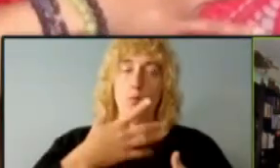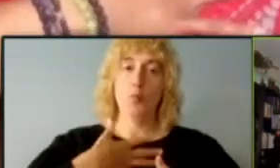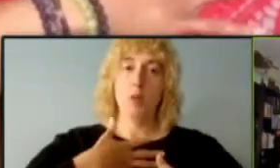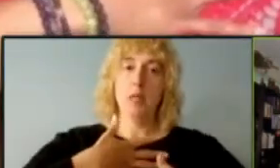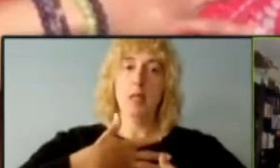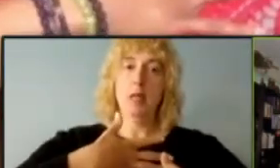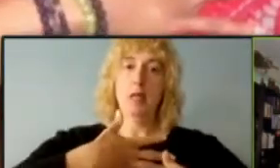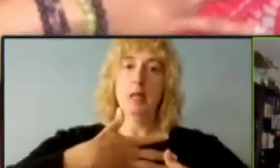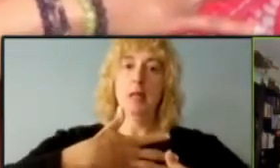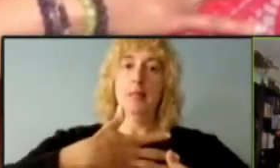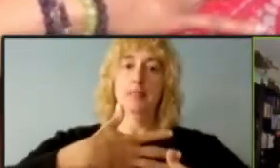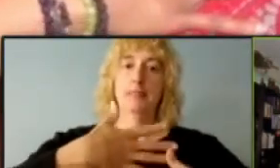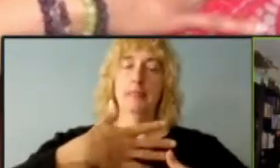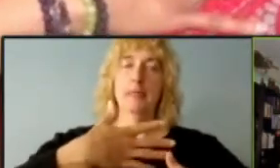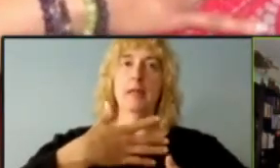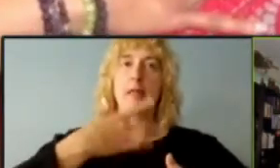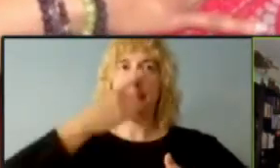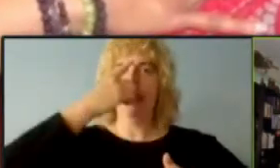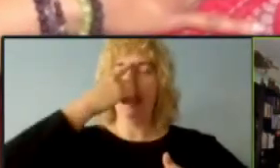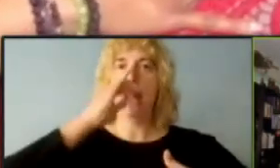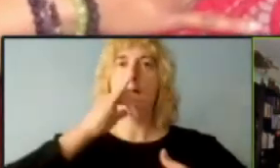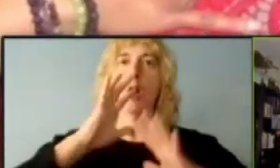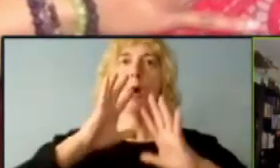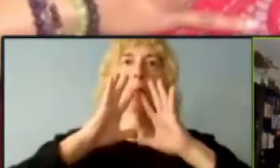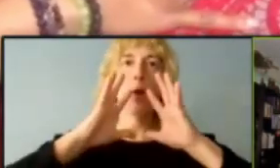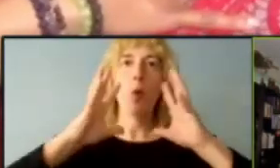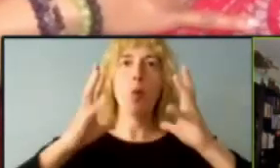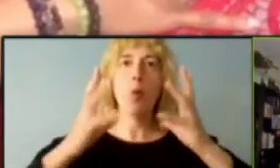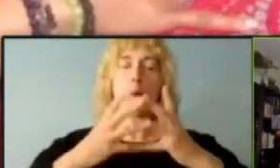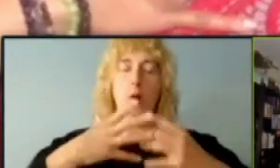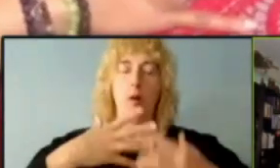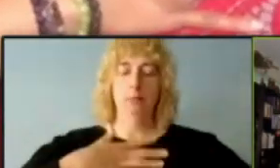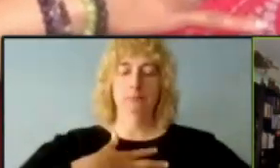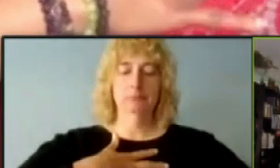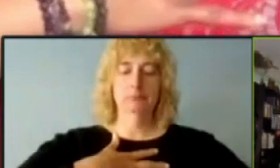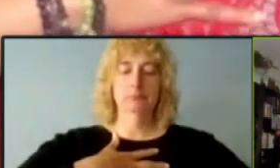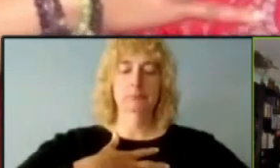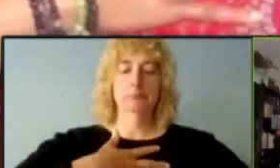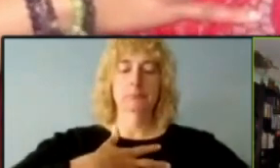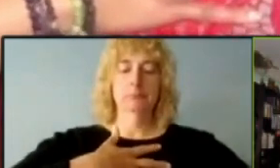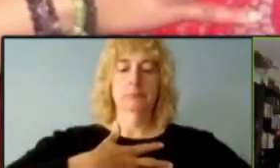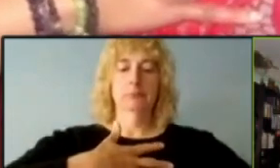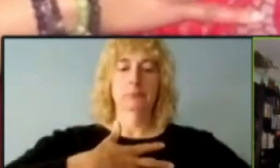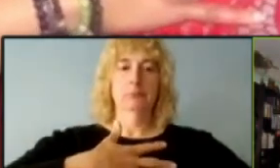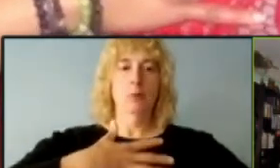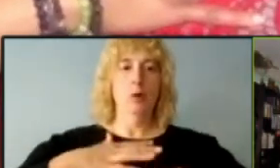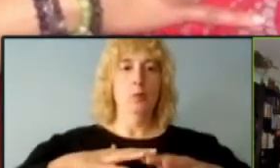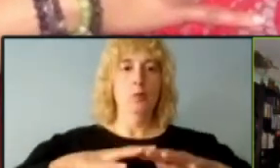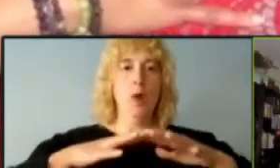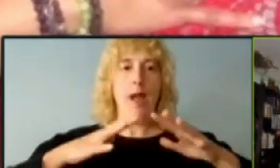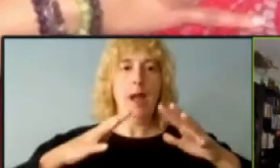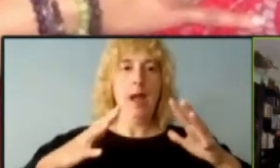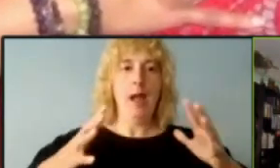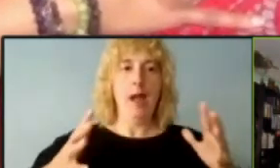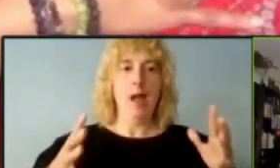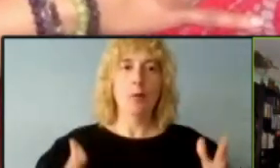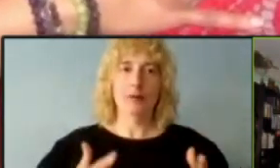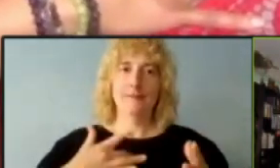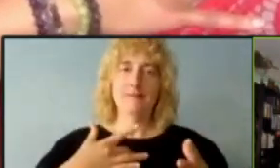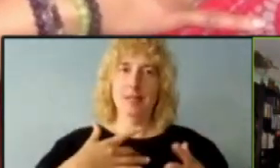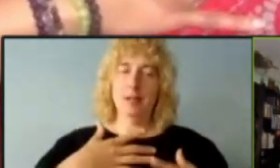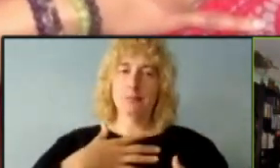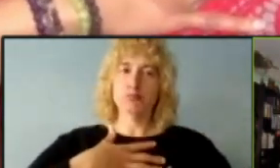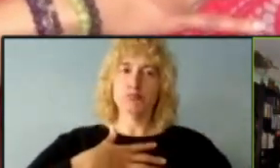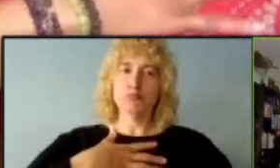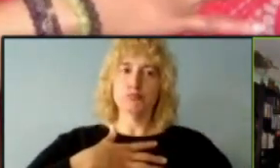think of filling a balloon so that your belly gets nice and round. And as you exhale, blow out through your